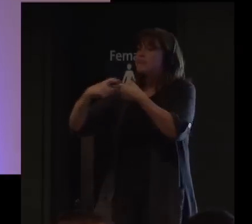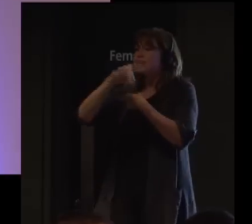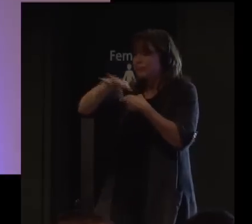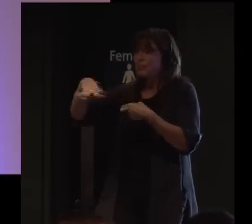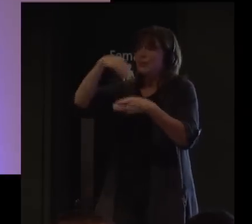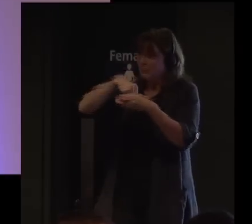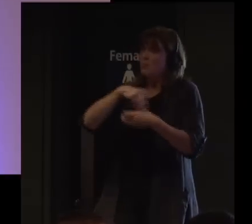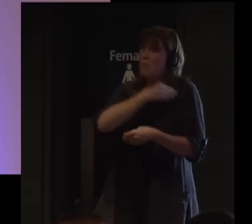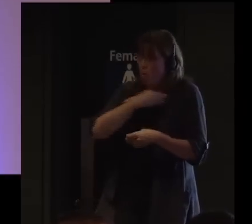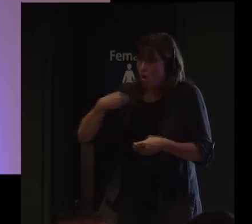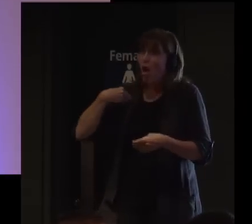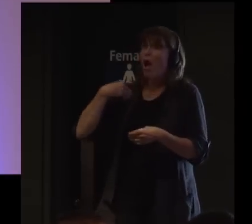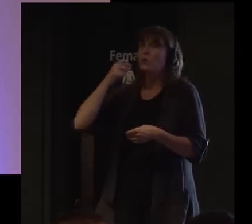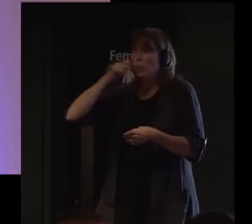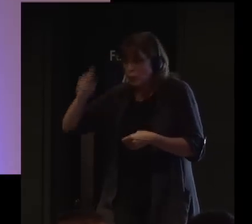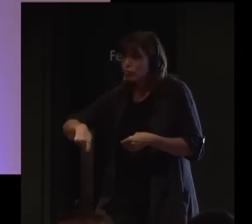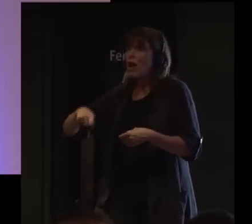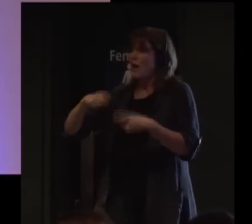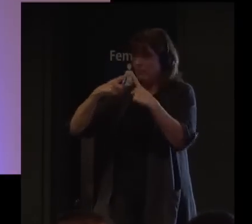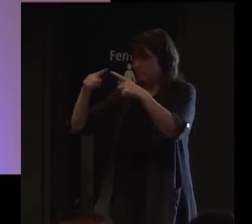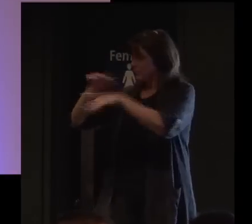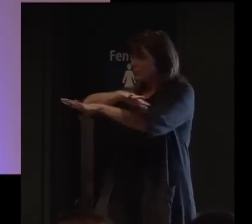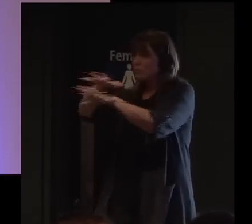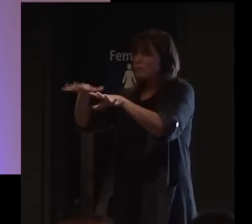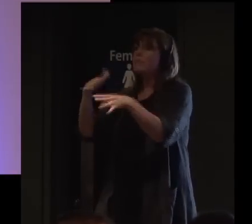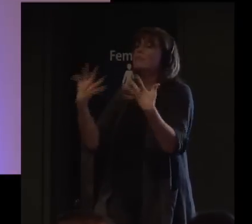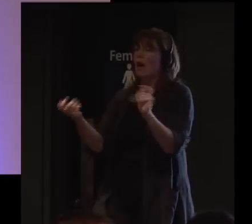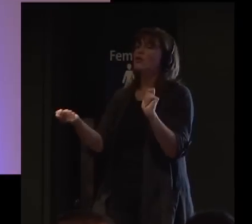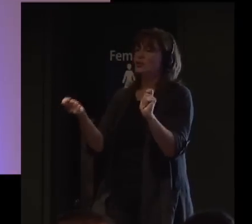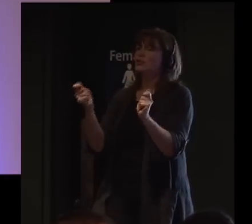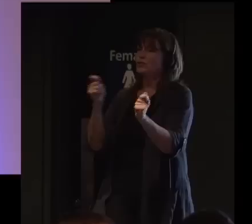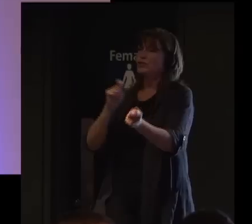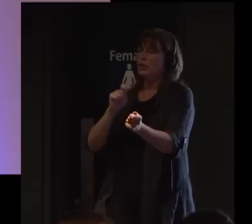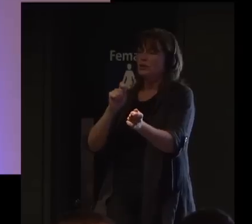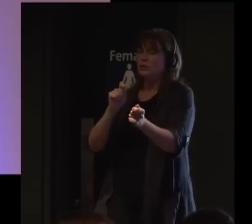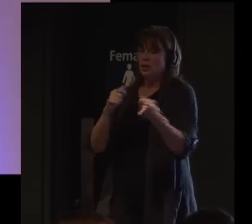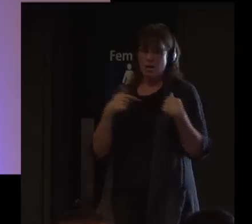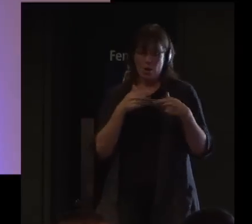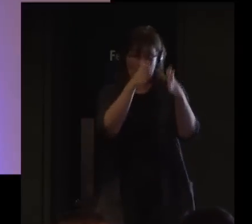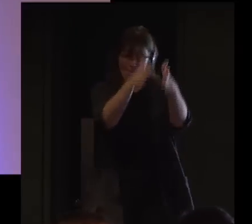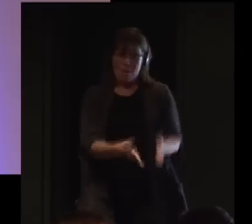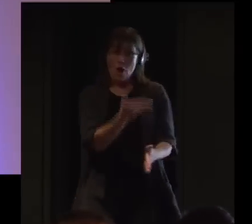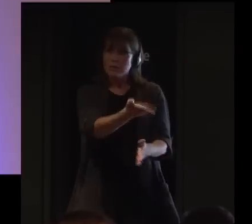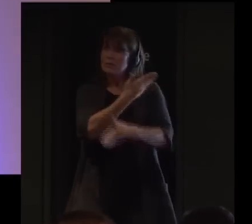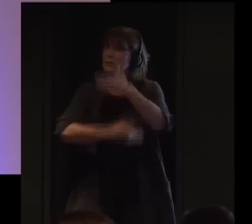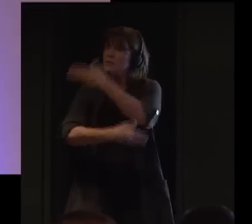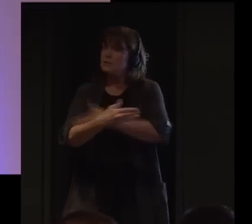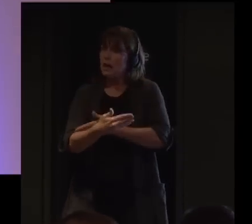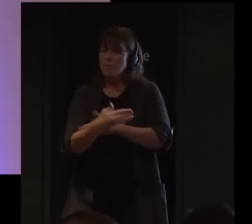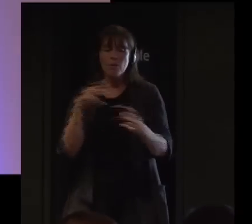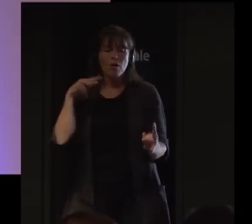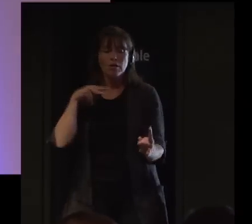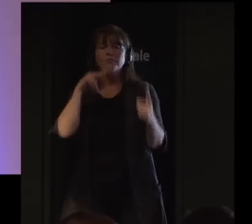Ukraine, including all of them, there was a shift. Now, the persons with disabilities are seen